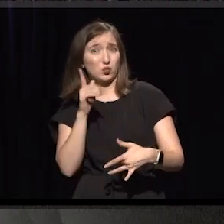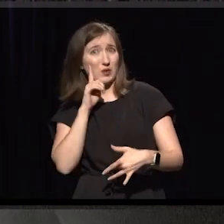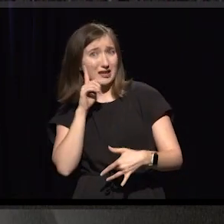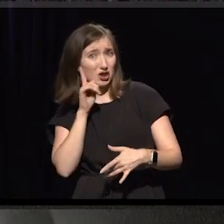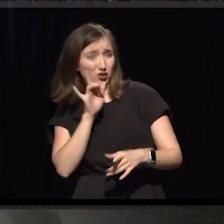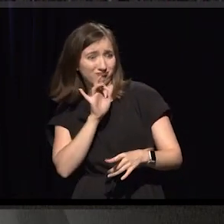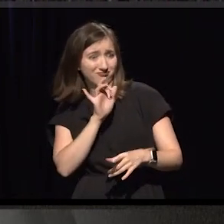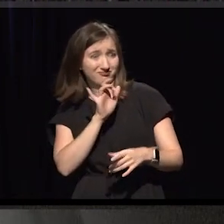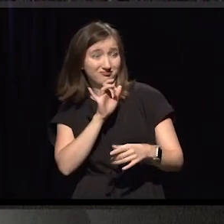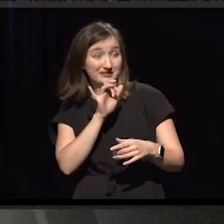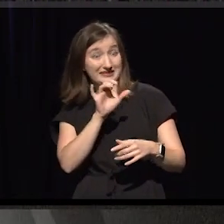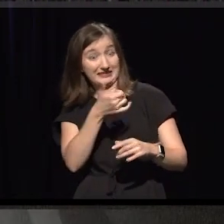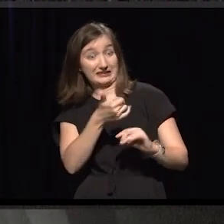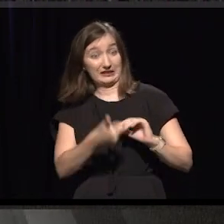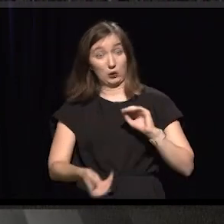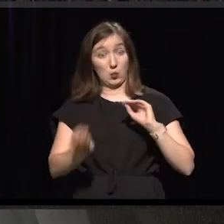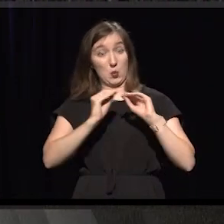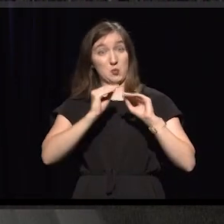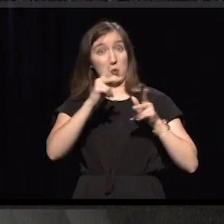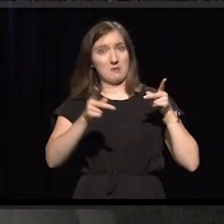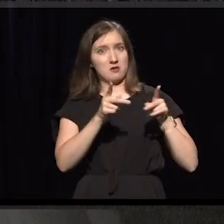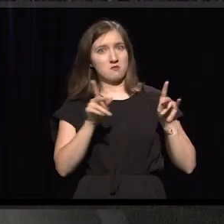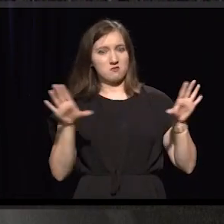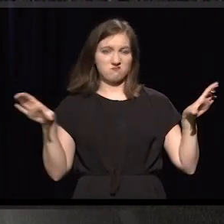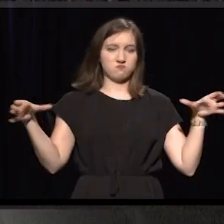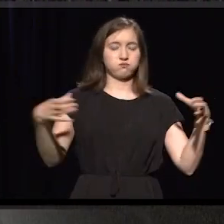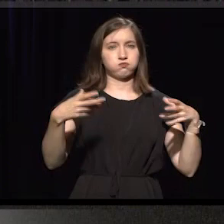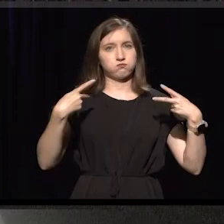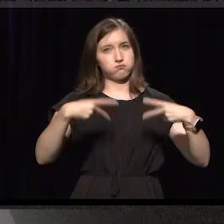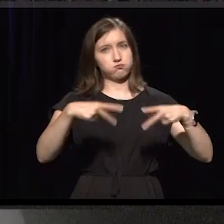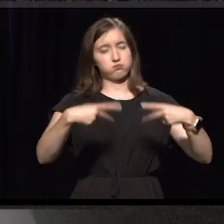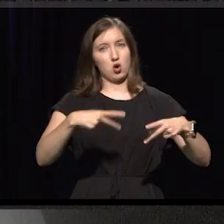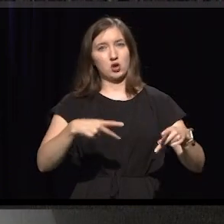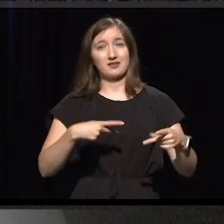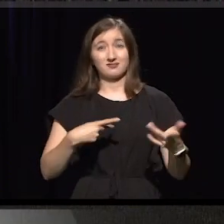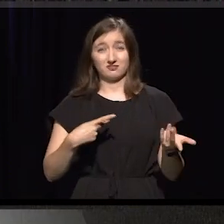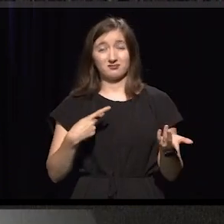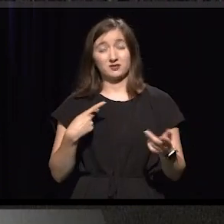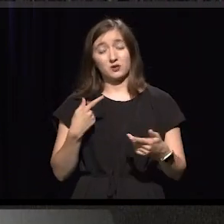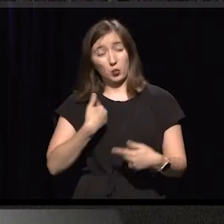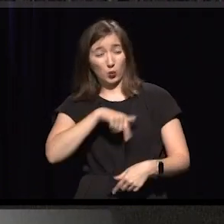or the county getting on those gatherings? We're asking people to report them,